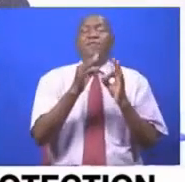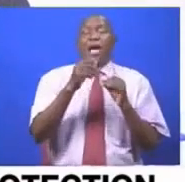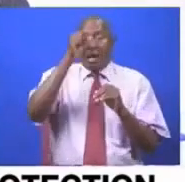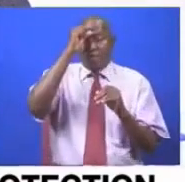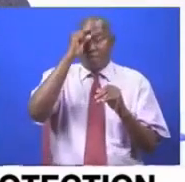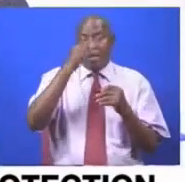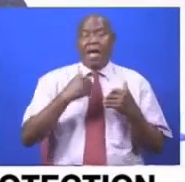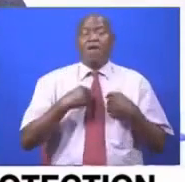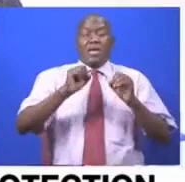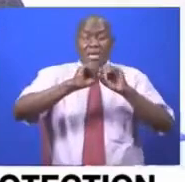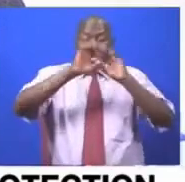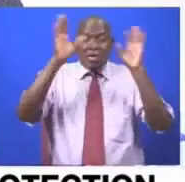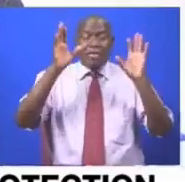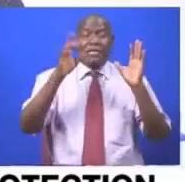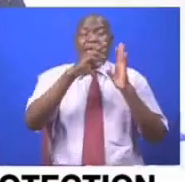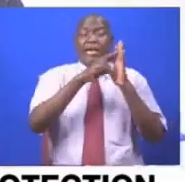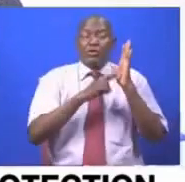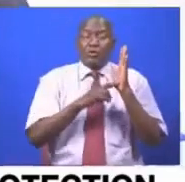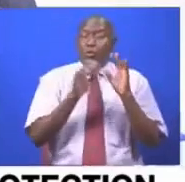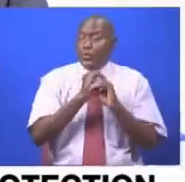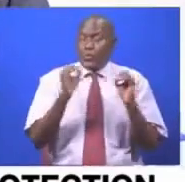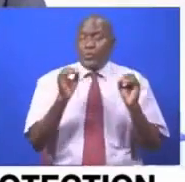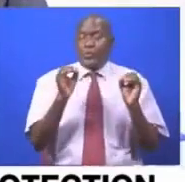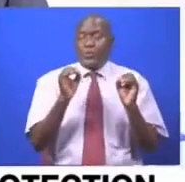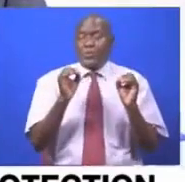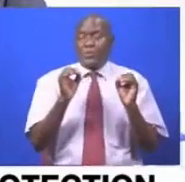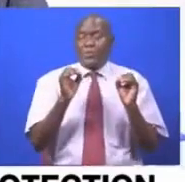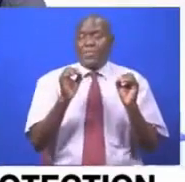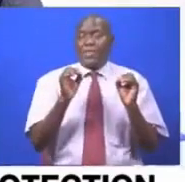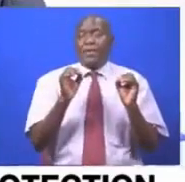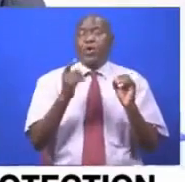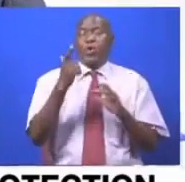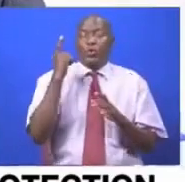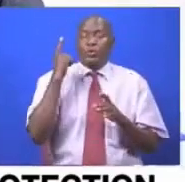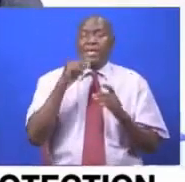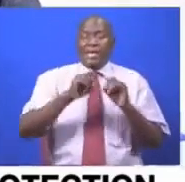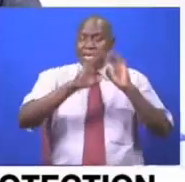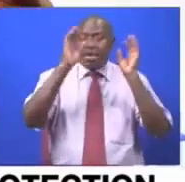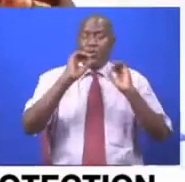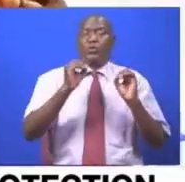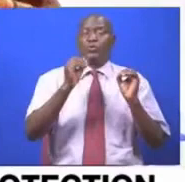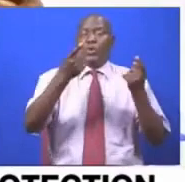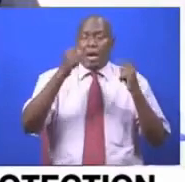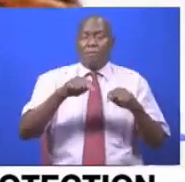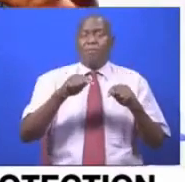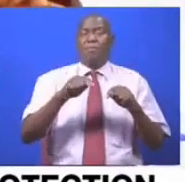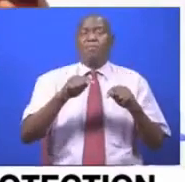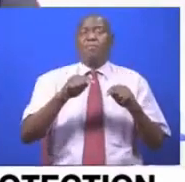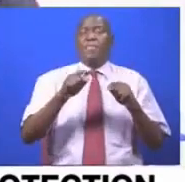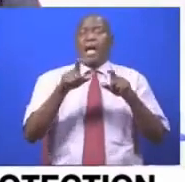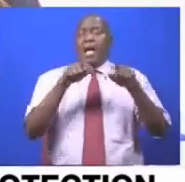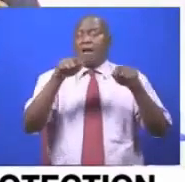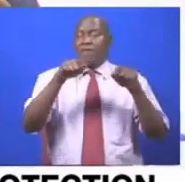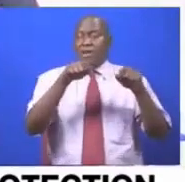government does not have clear regulations, if the government does not have a clear laws to come and govern data